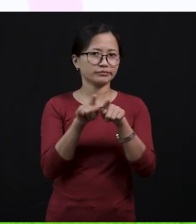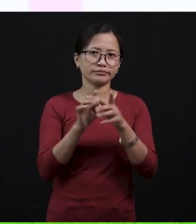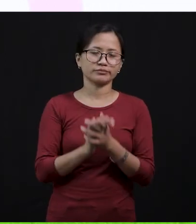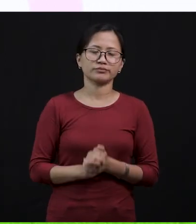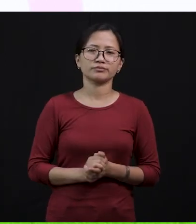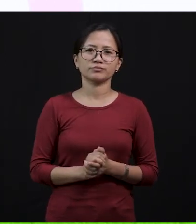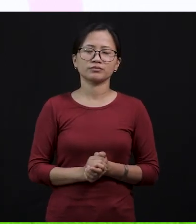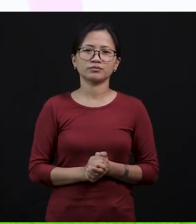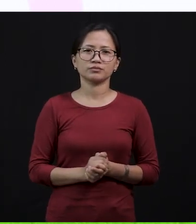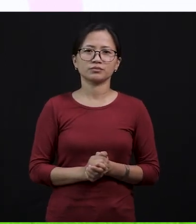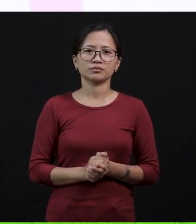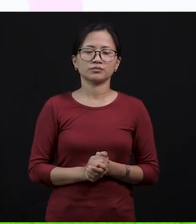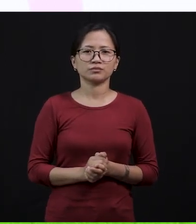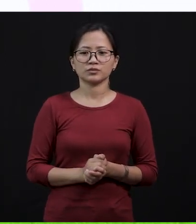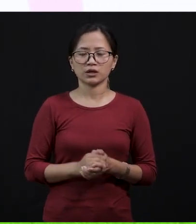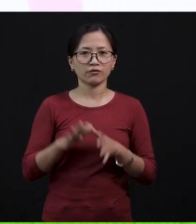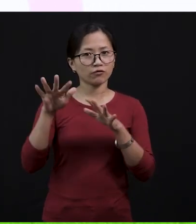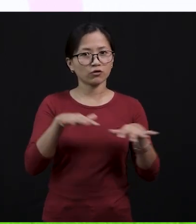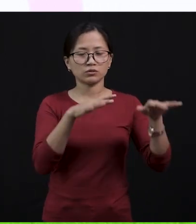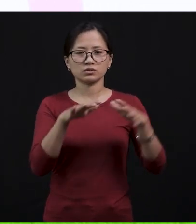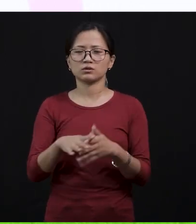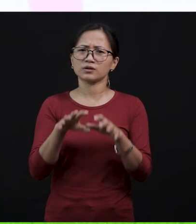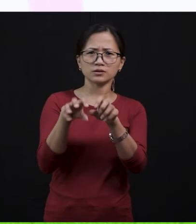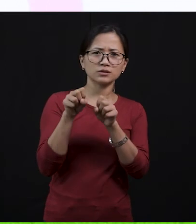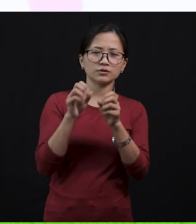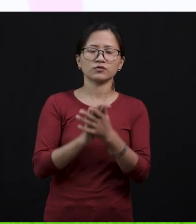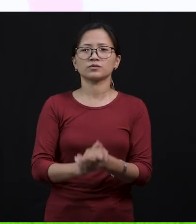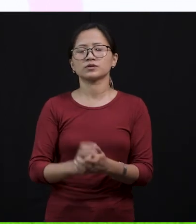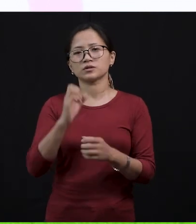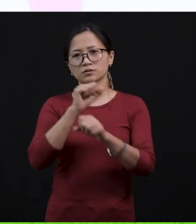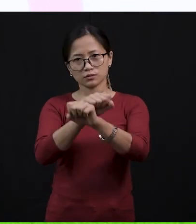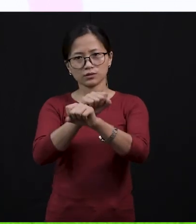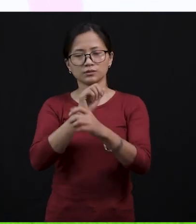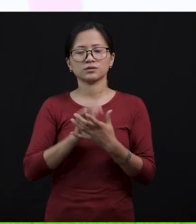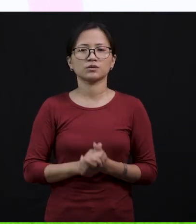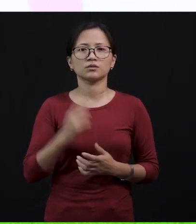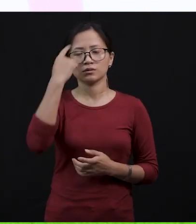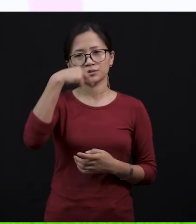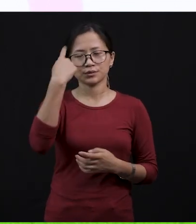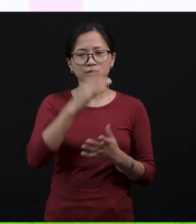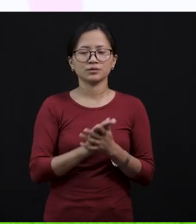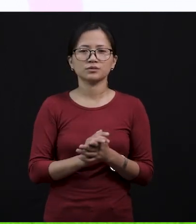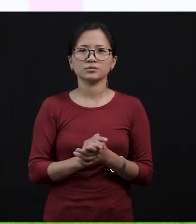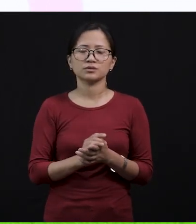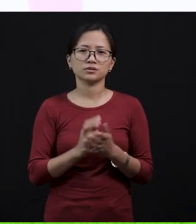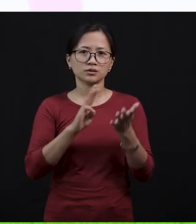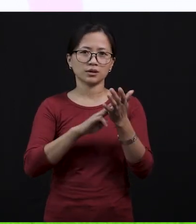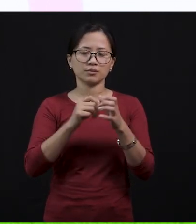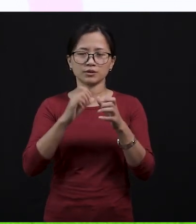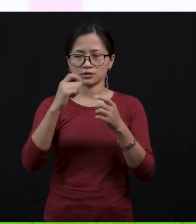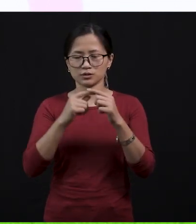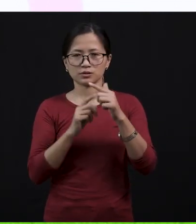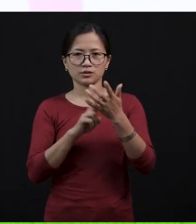cat cannot be floating or escaping from crimes. Now, who is this Macavity? The